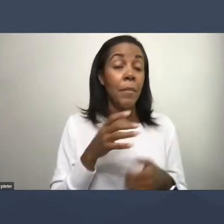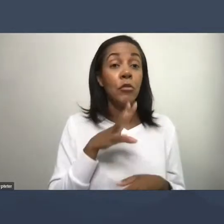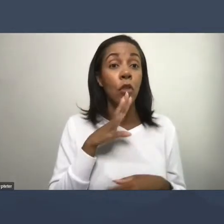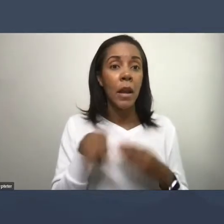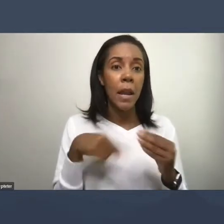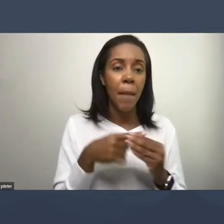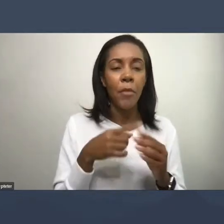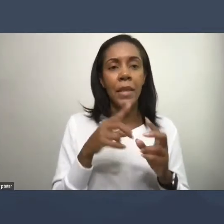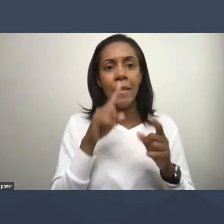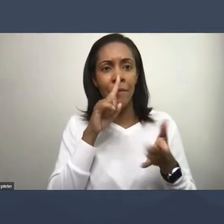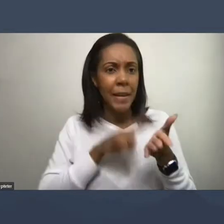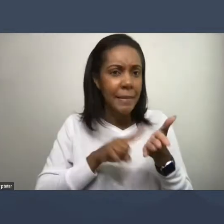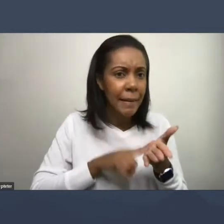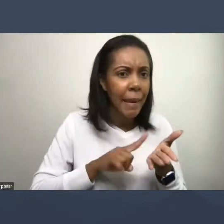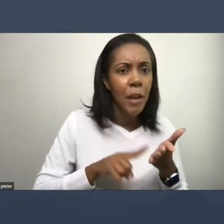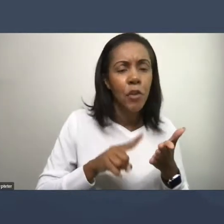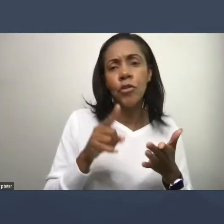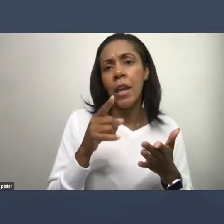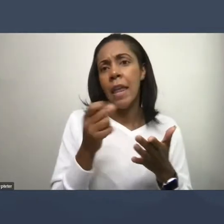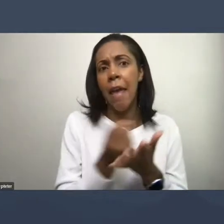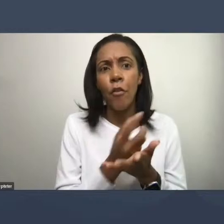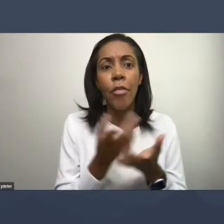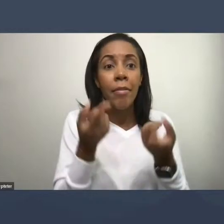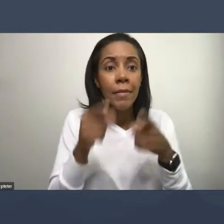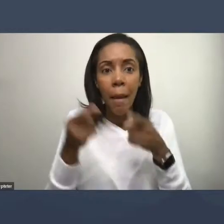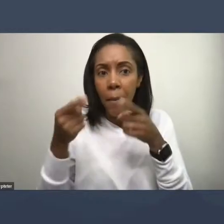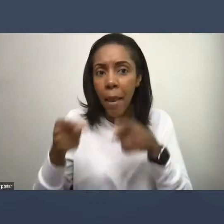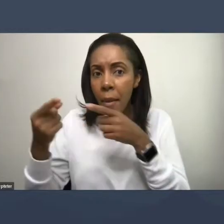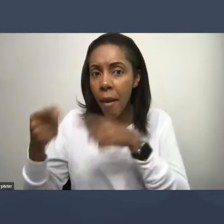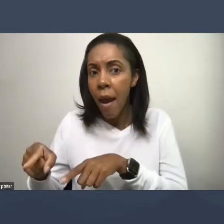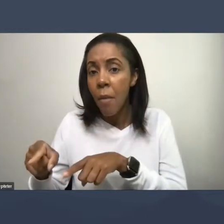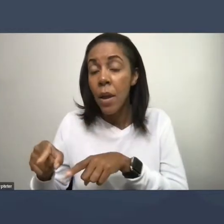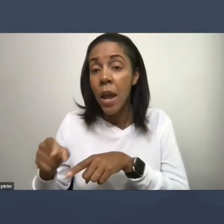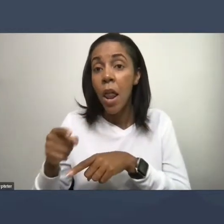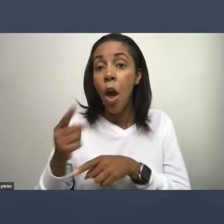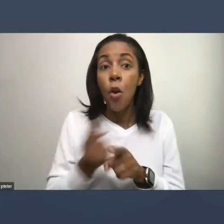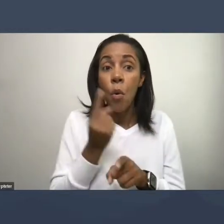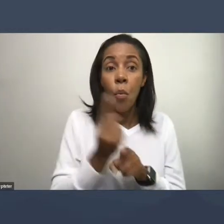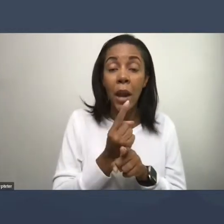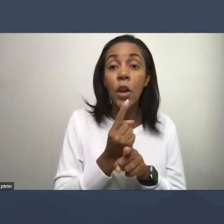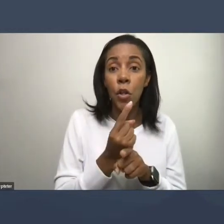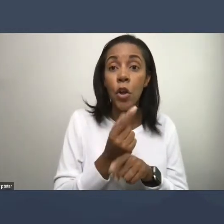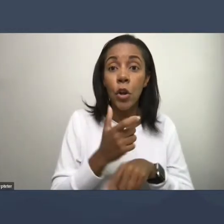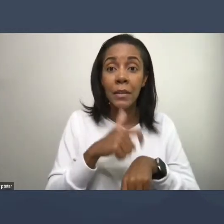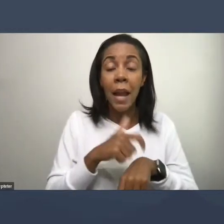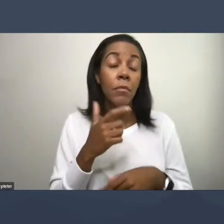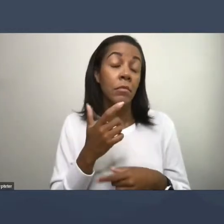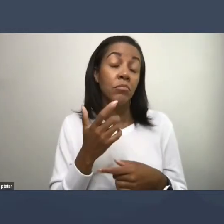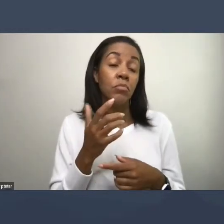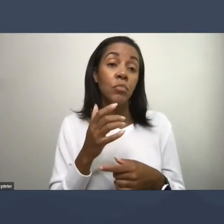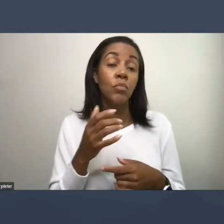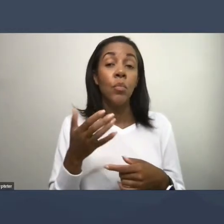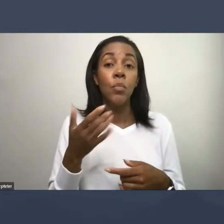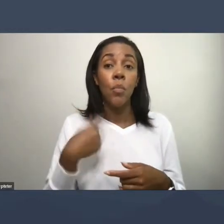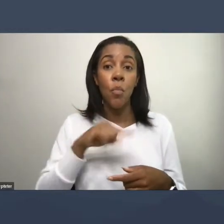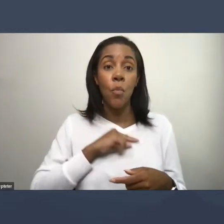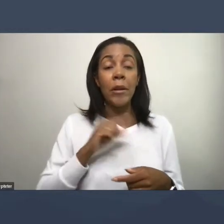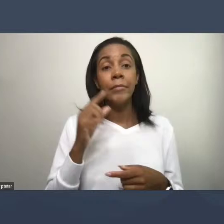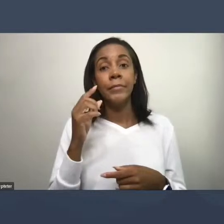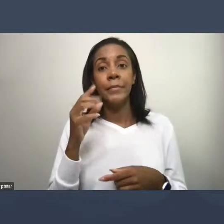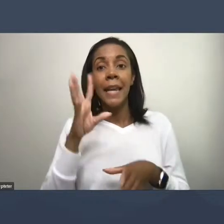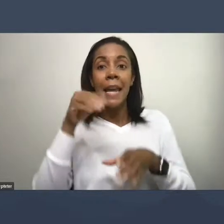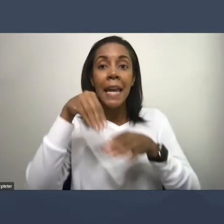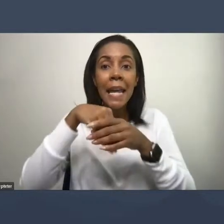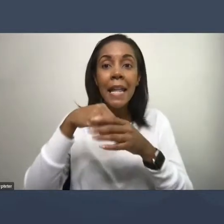this investigation and remediation has been taking place, on a regular basis, we have spent time in the community in various areas, both